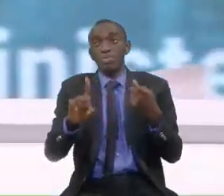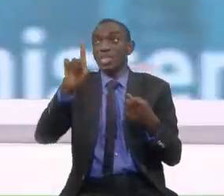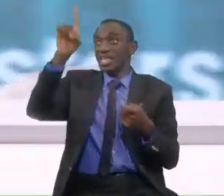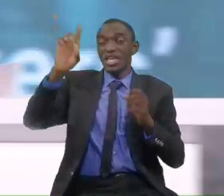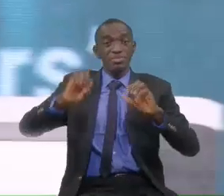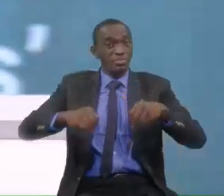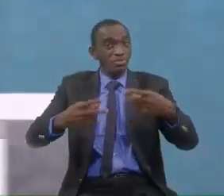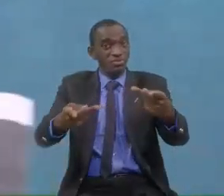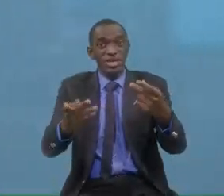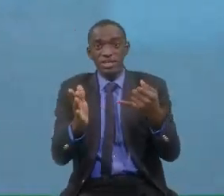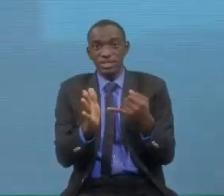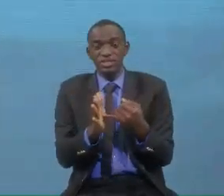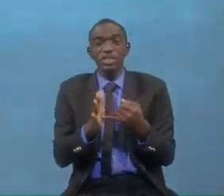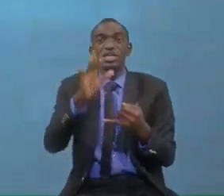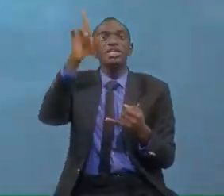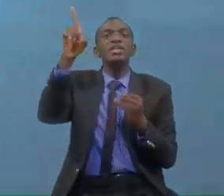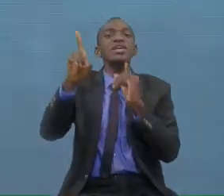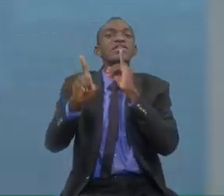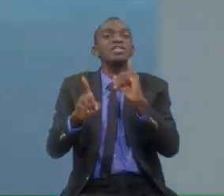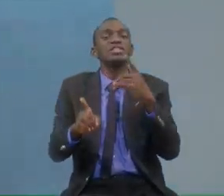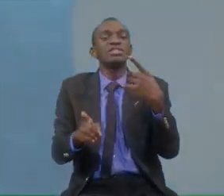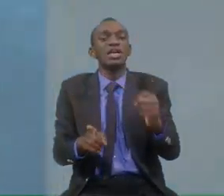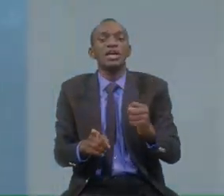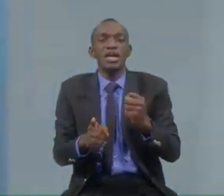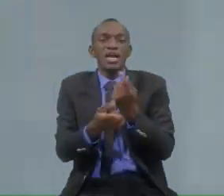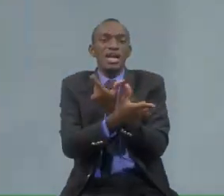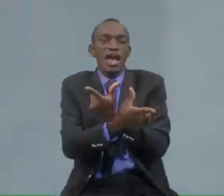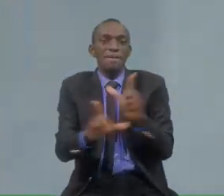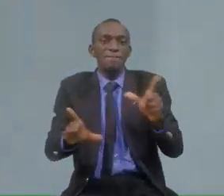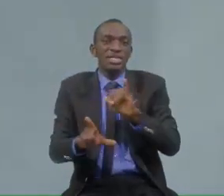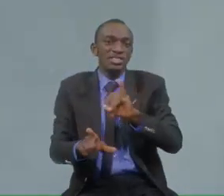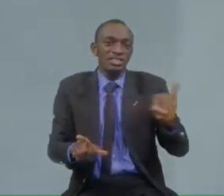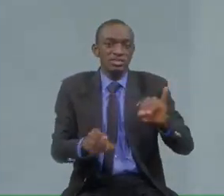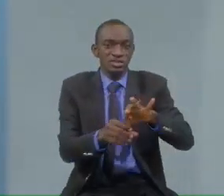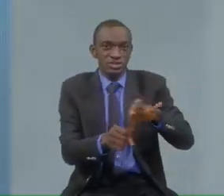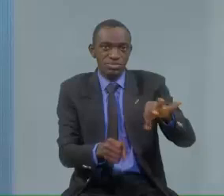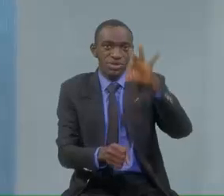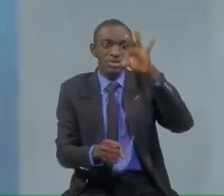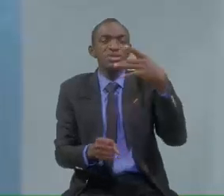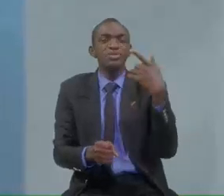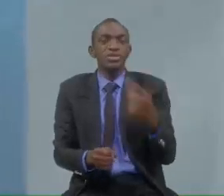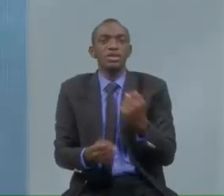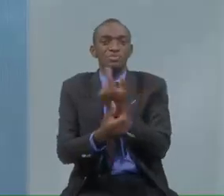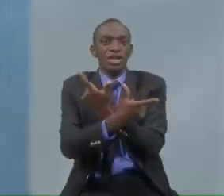the liberating spirit. The liberating spirit.